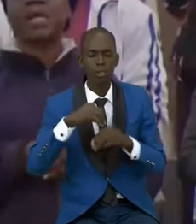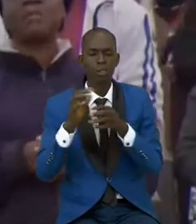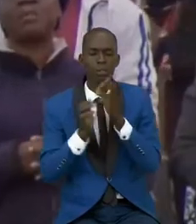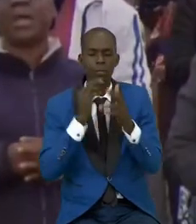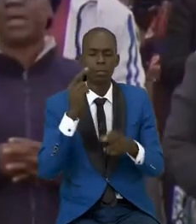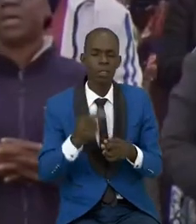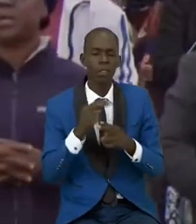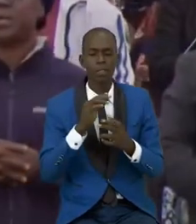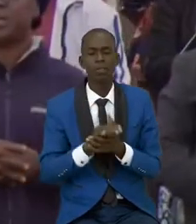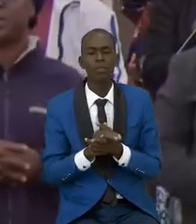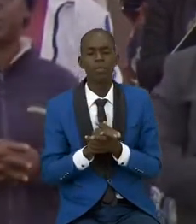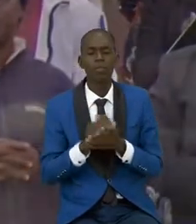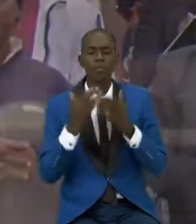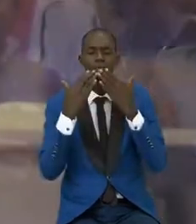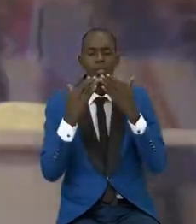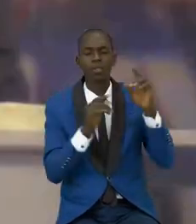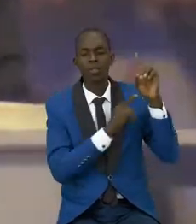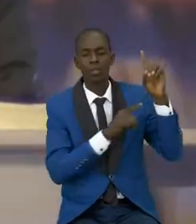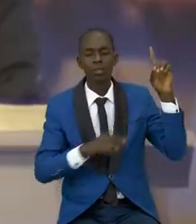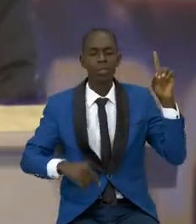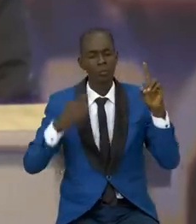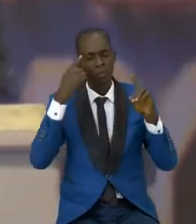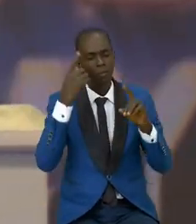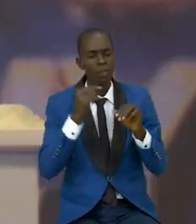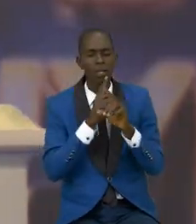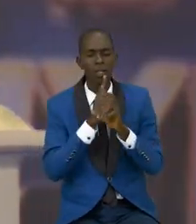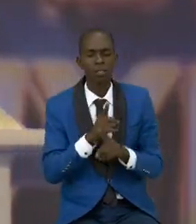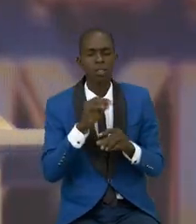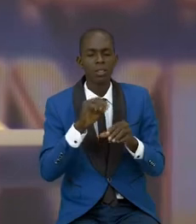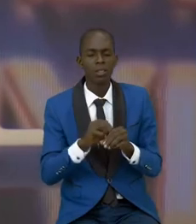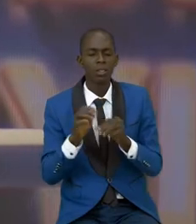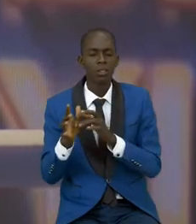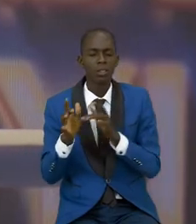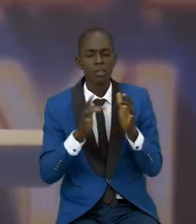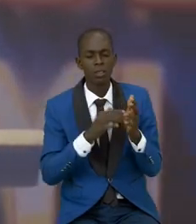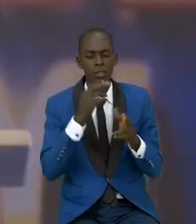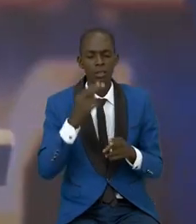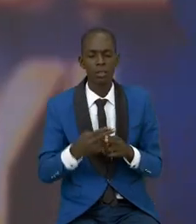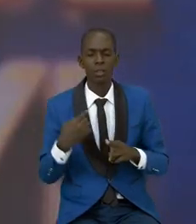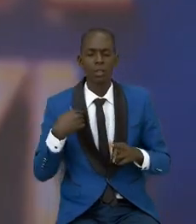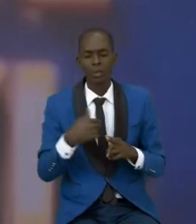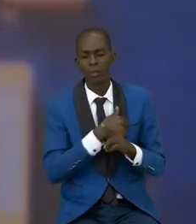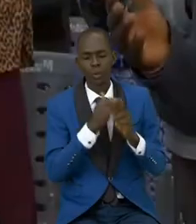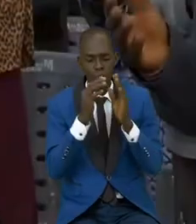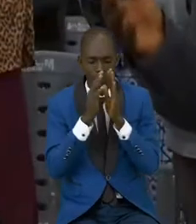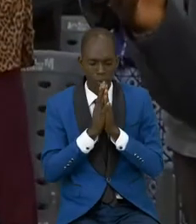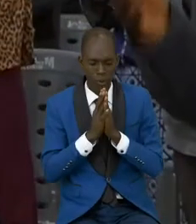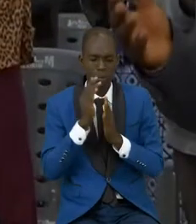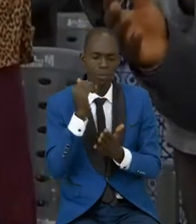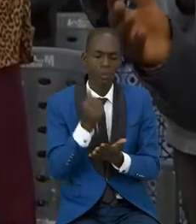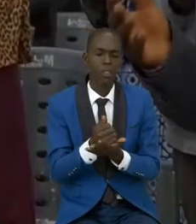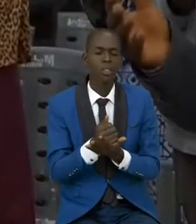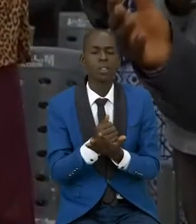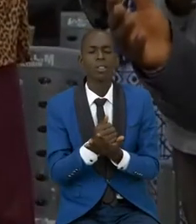name. Thank you, Lord, for the answer. In Jesus' name we pray.